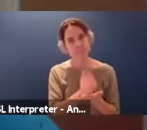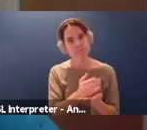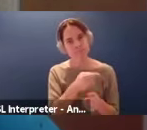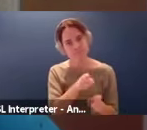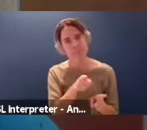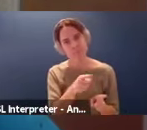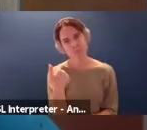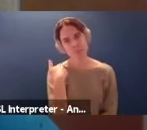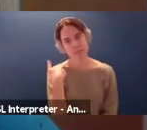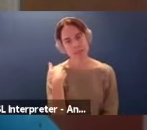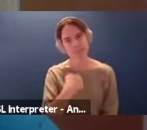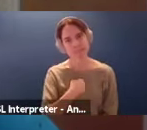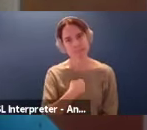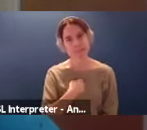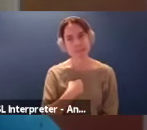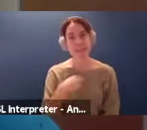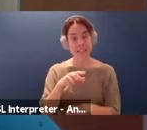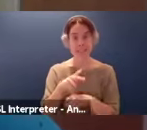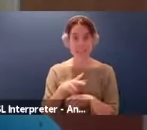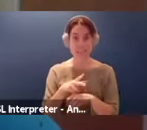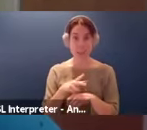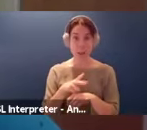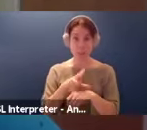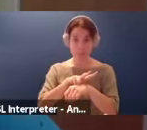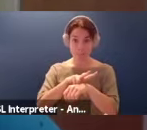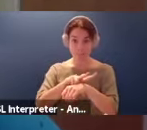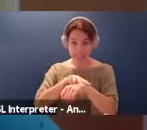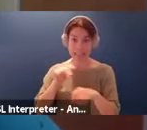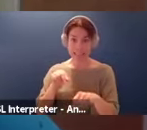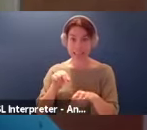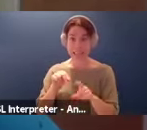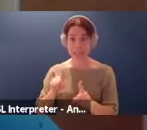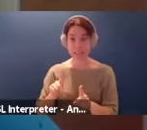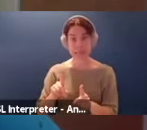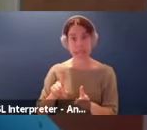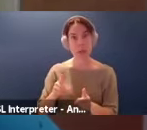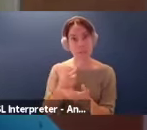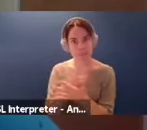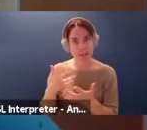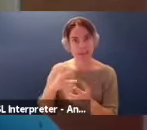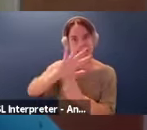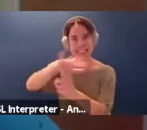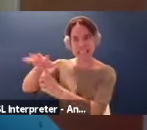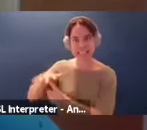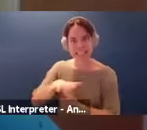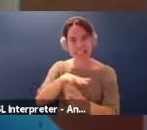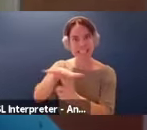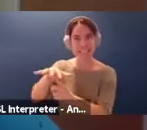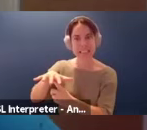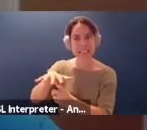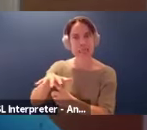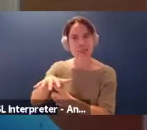that the police force i'm sure you know in many states grew out of the slave catchers that's how the police force